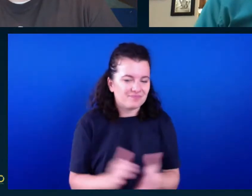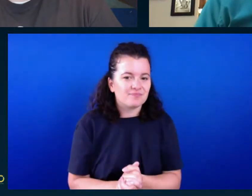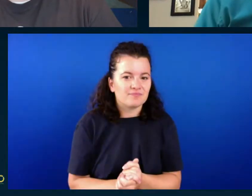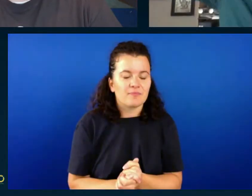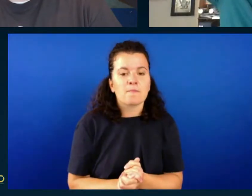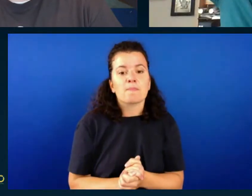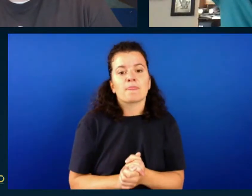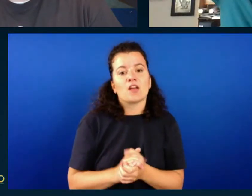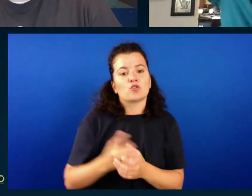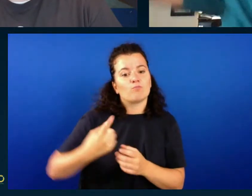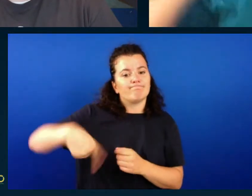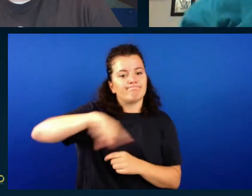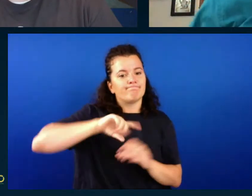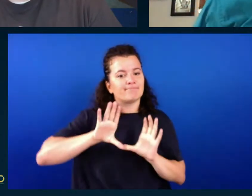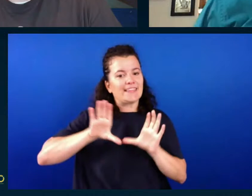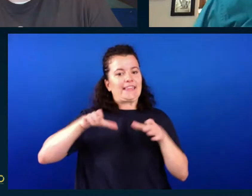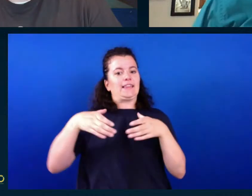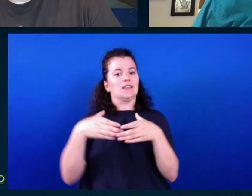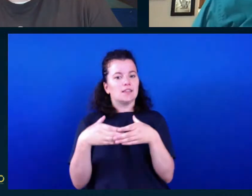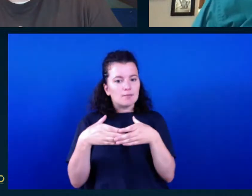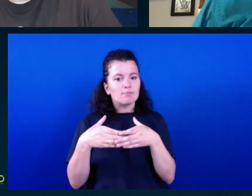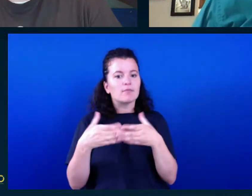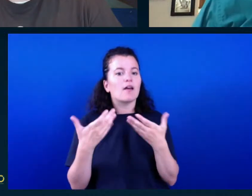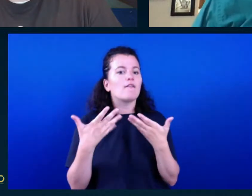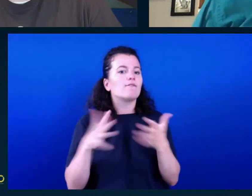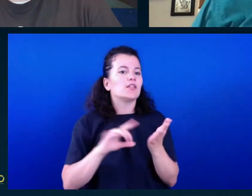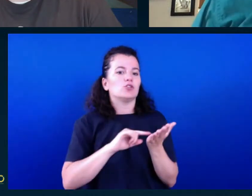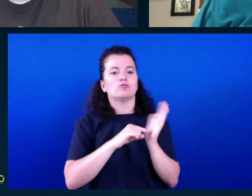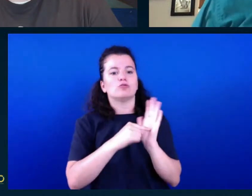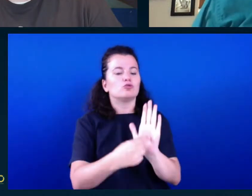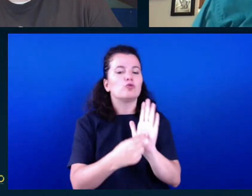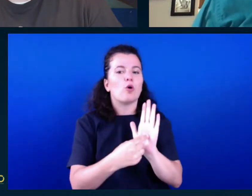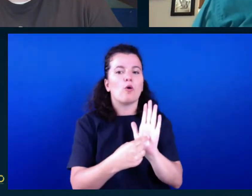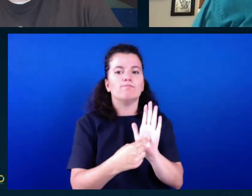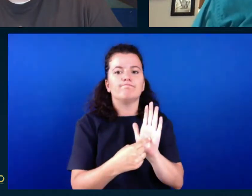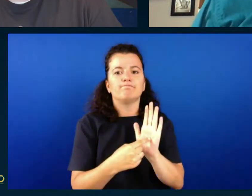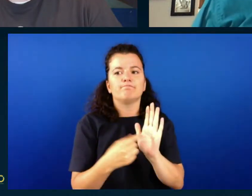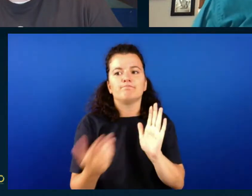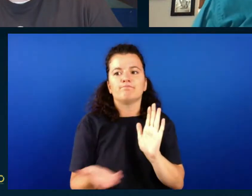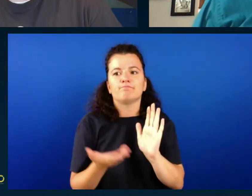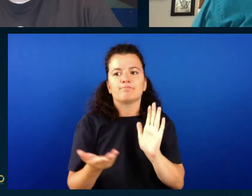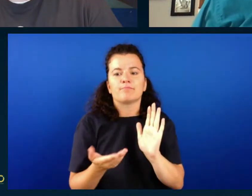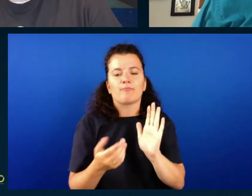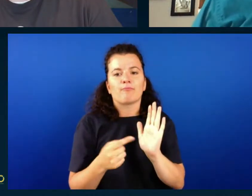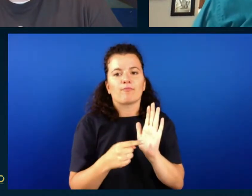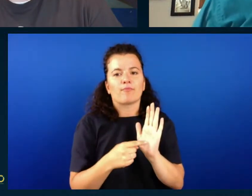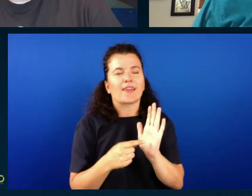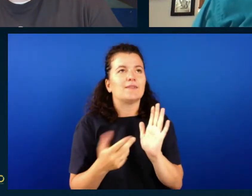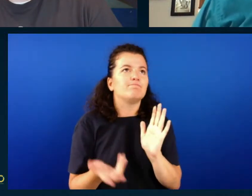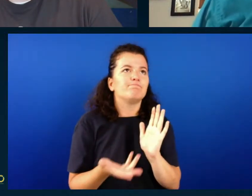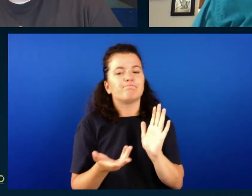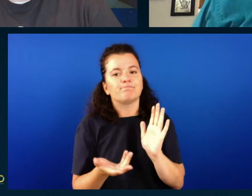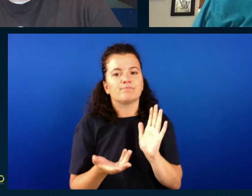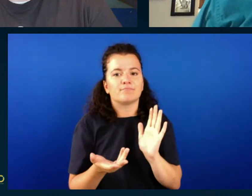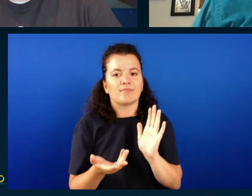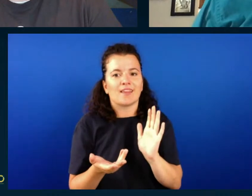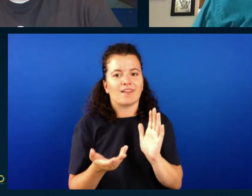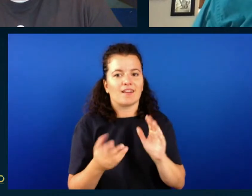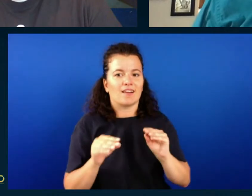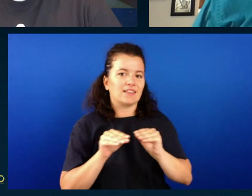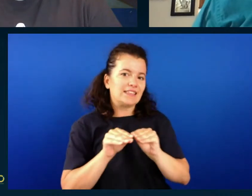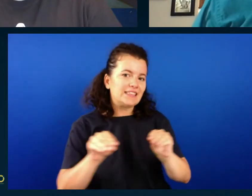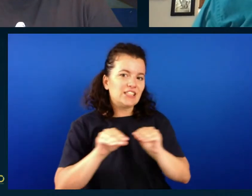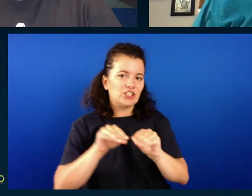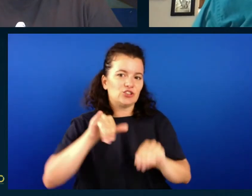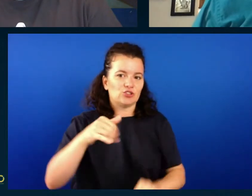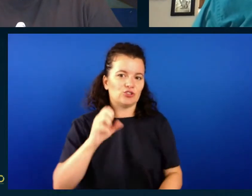this, the team, we did a few shows where they were focused on, it was basically, I would call it the Teach John